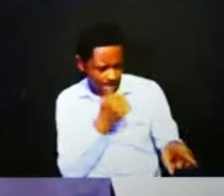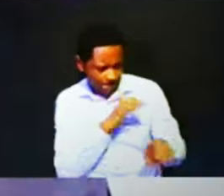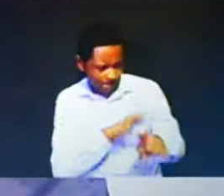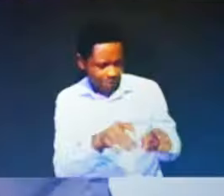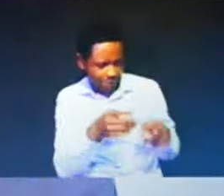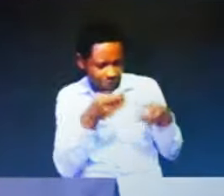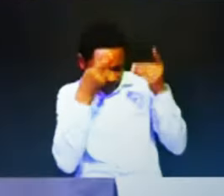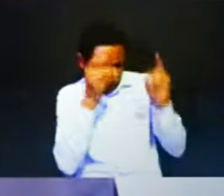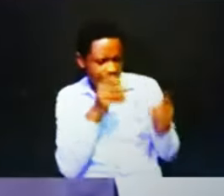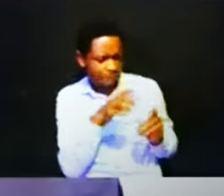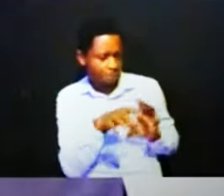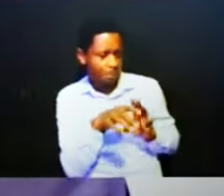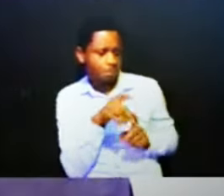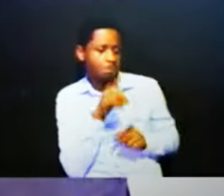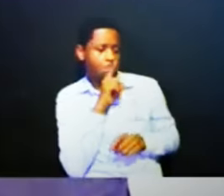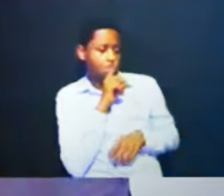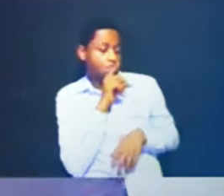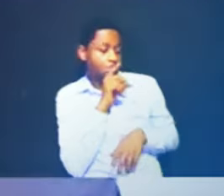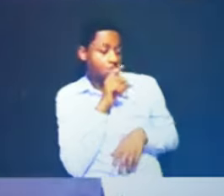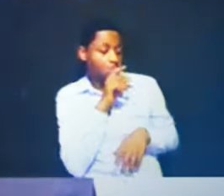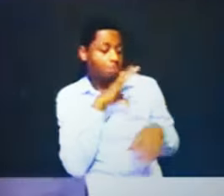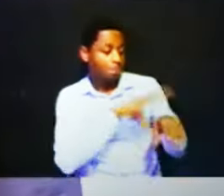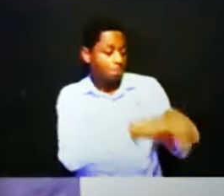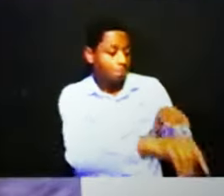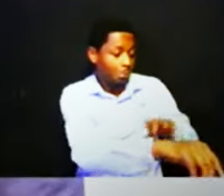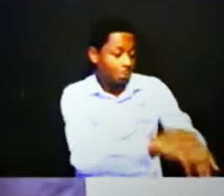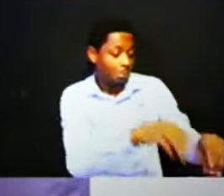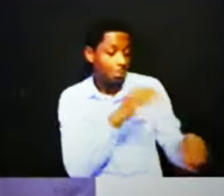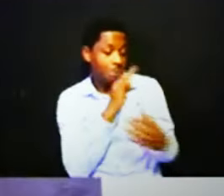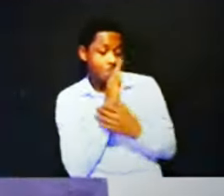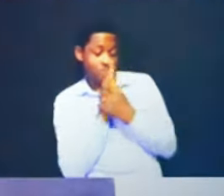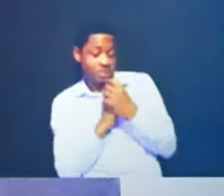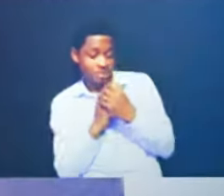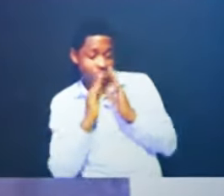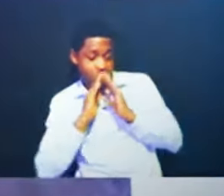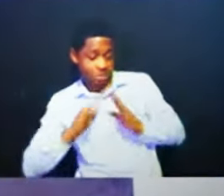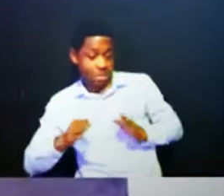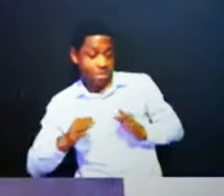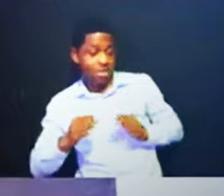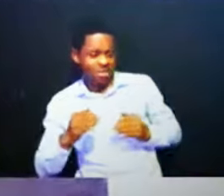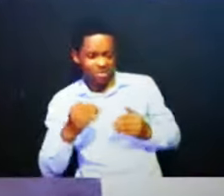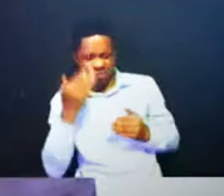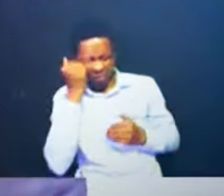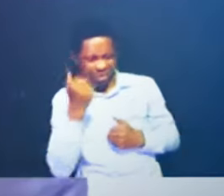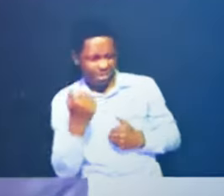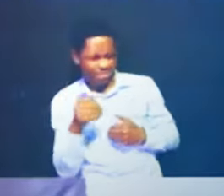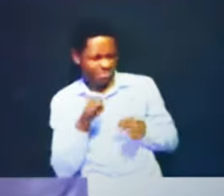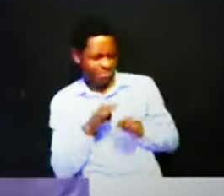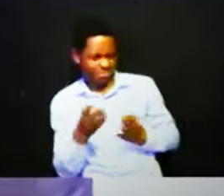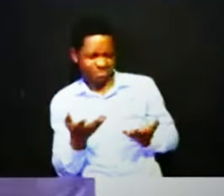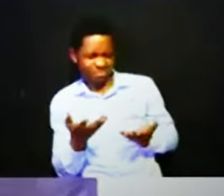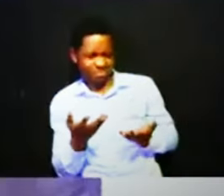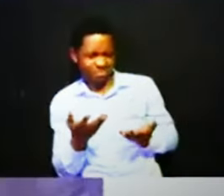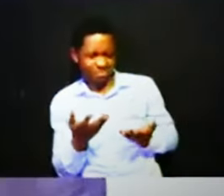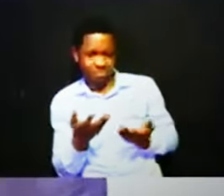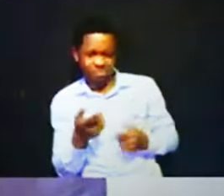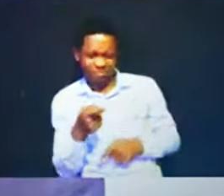nipa wo ha abusua no anase adwuma ko. The apostle Paul said that look at this deviant